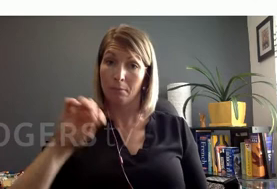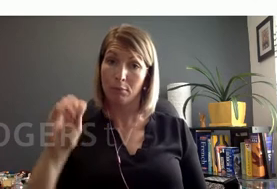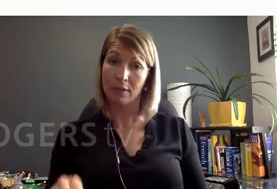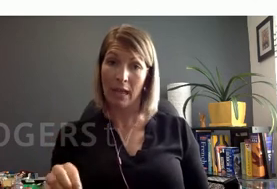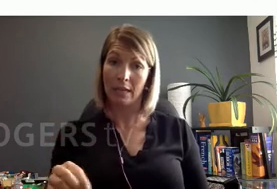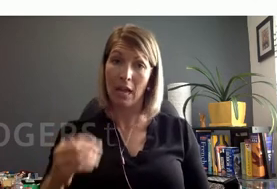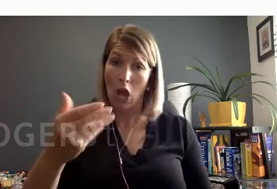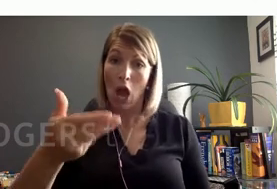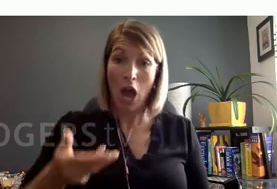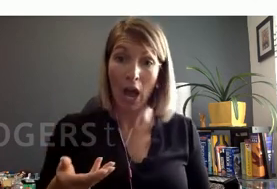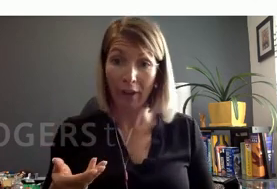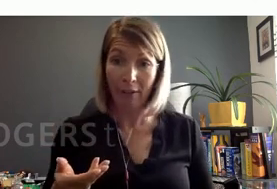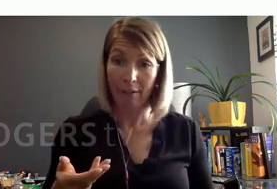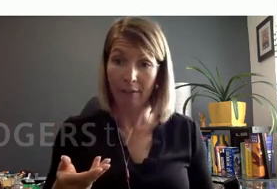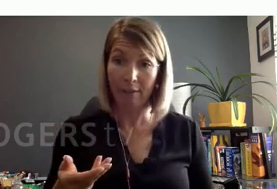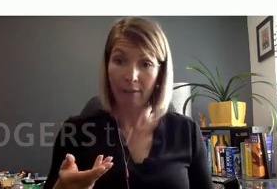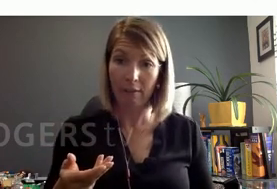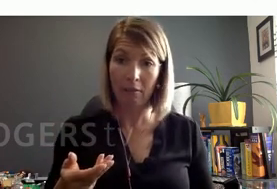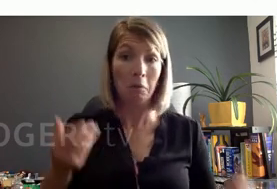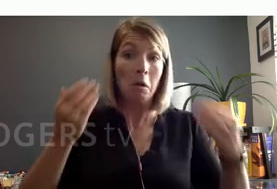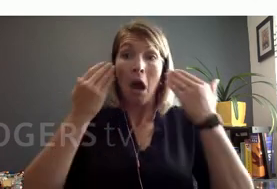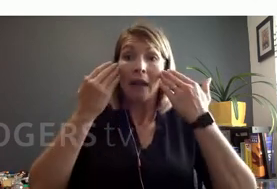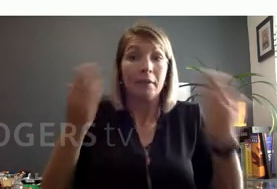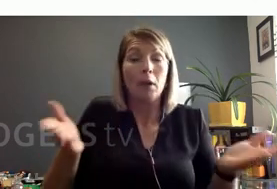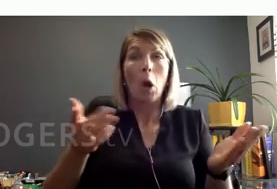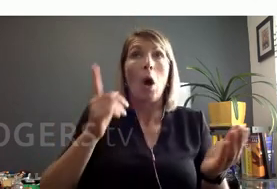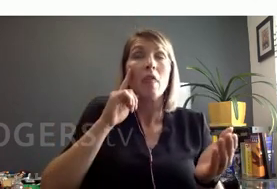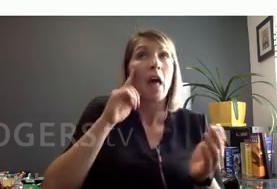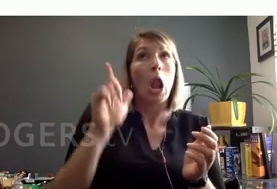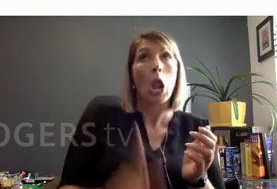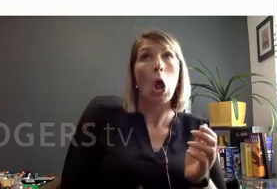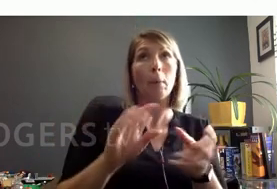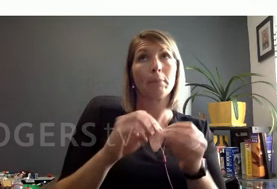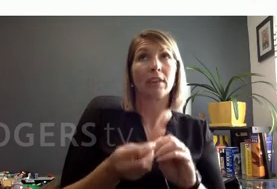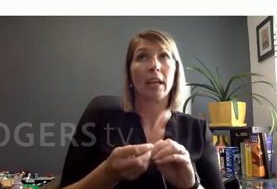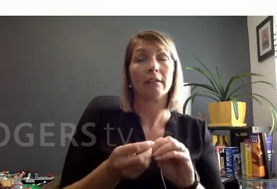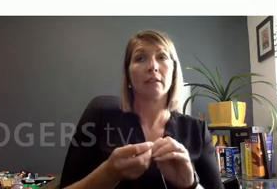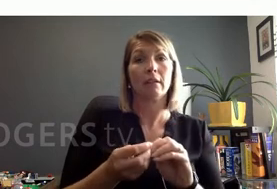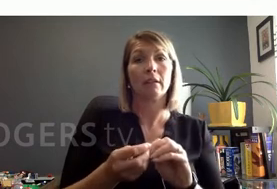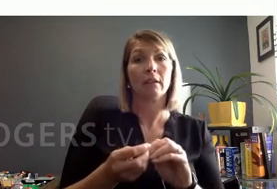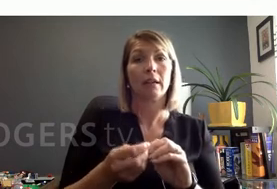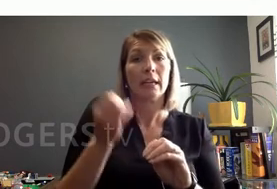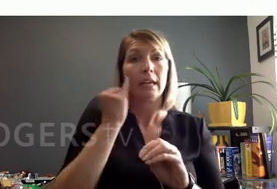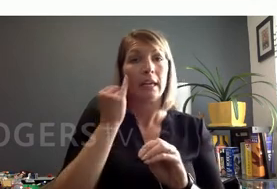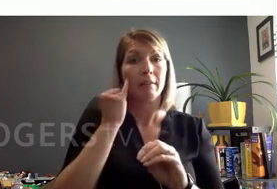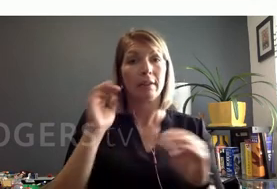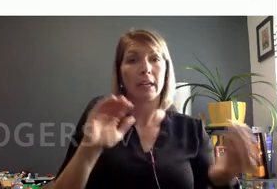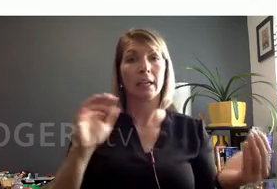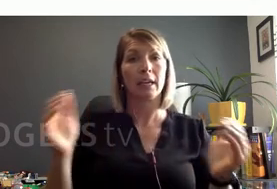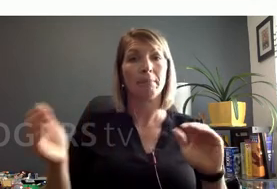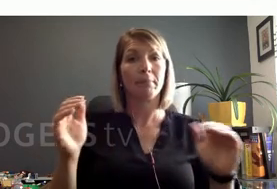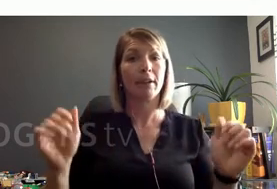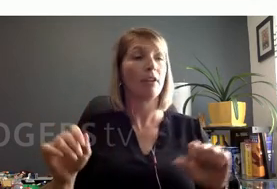way higher than you know, the percentage reported by Professor Waylock Scott